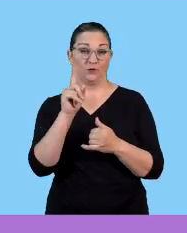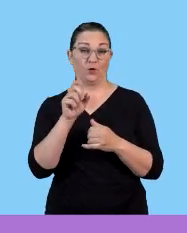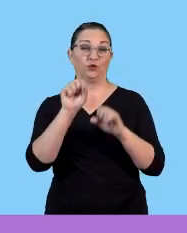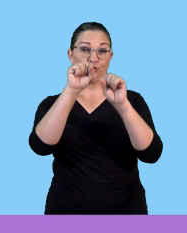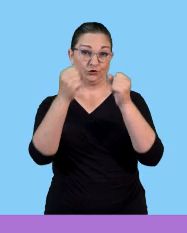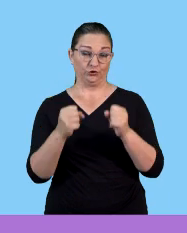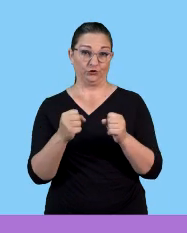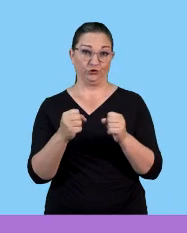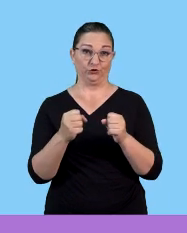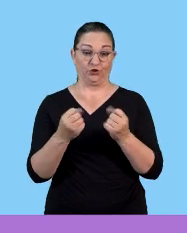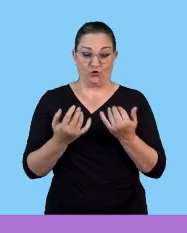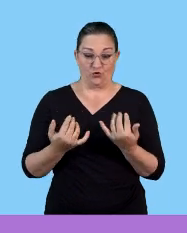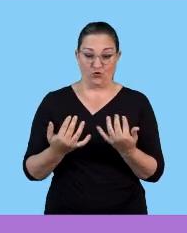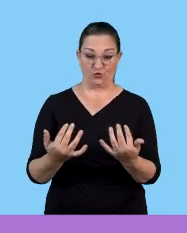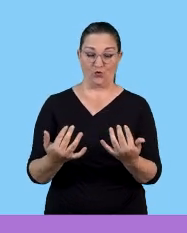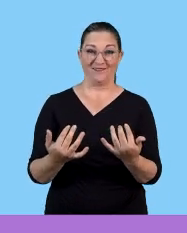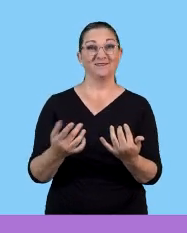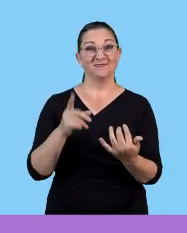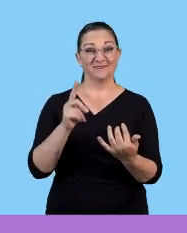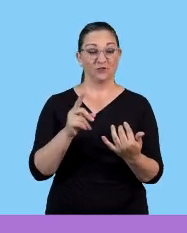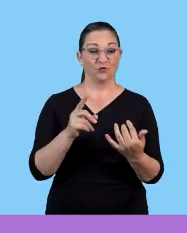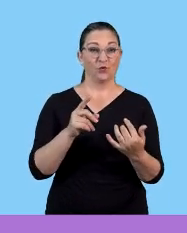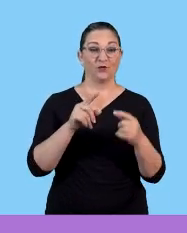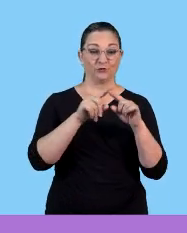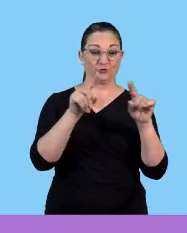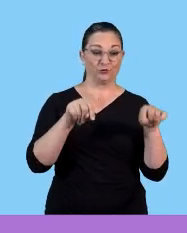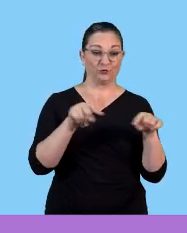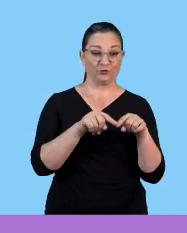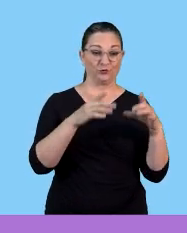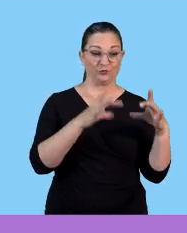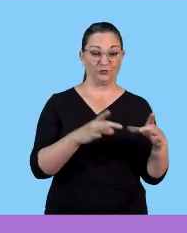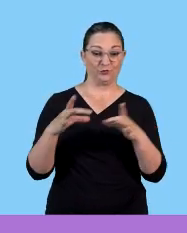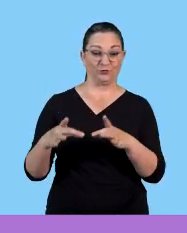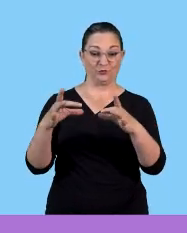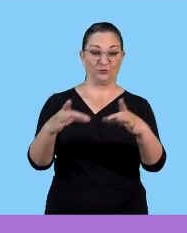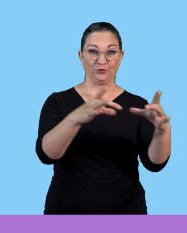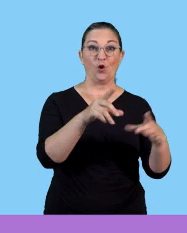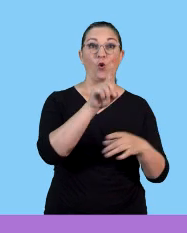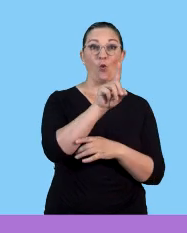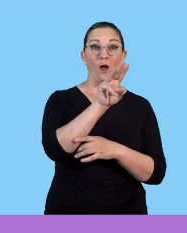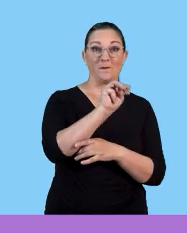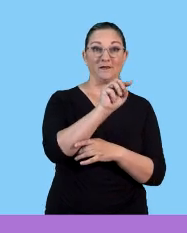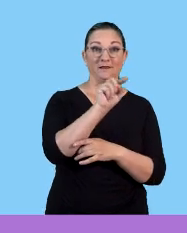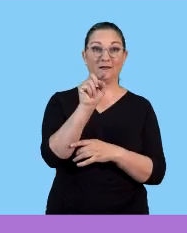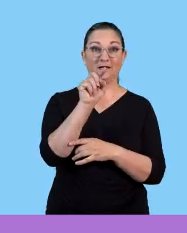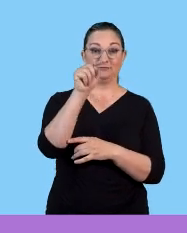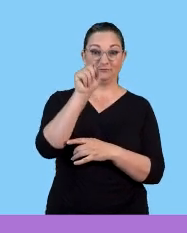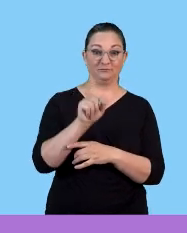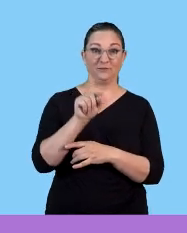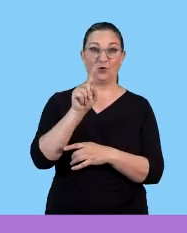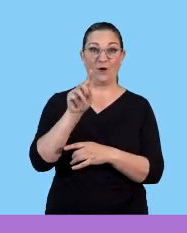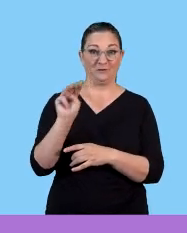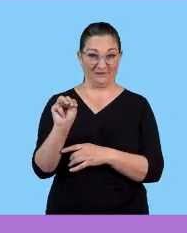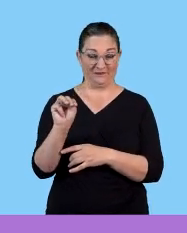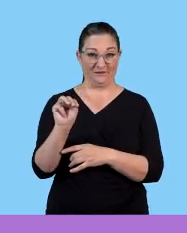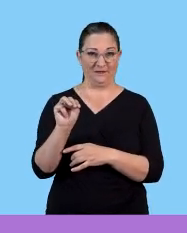given to us. The grass is cut into square pieces measuring 1 meter by